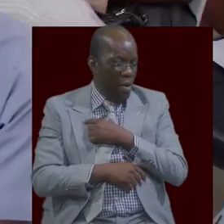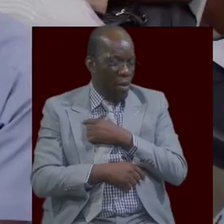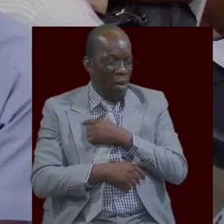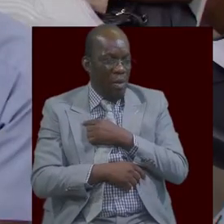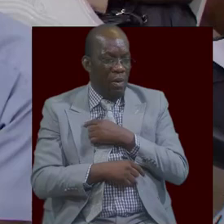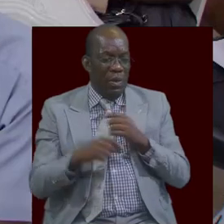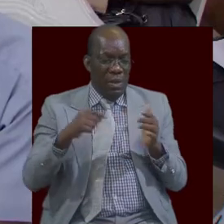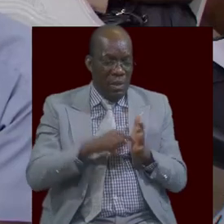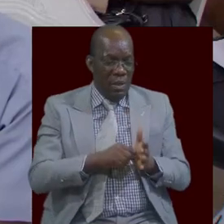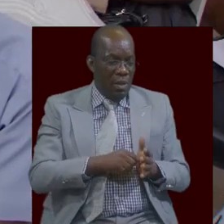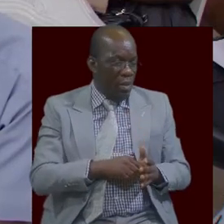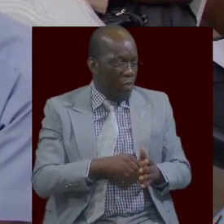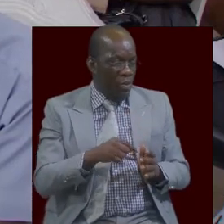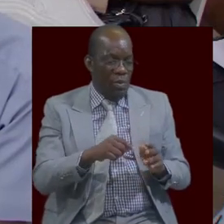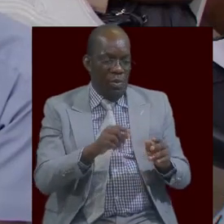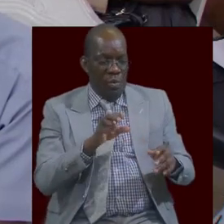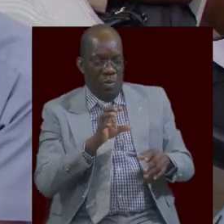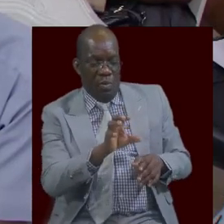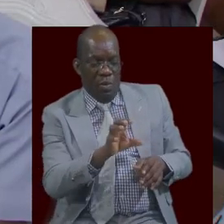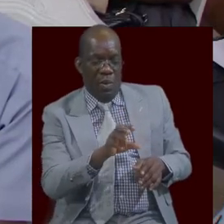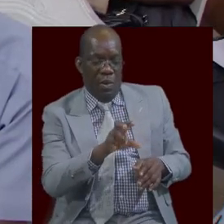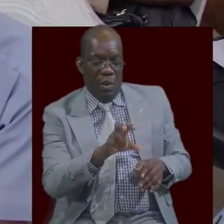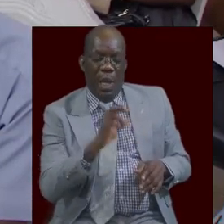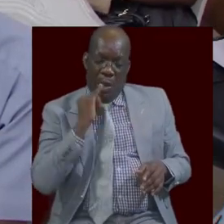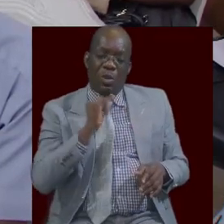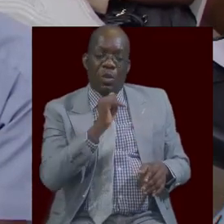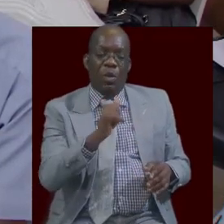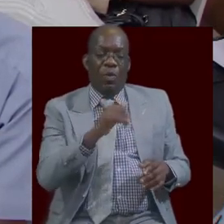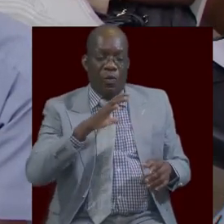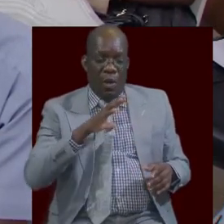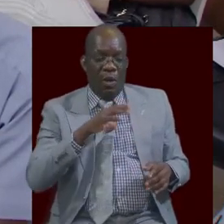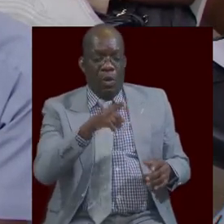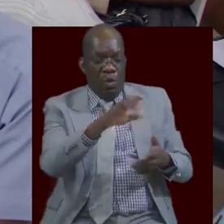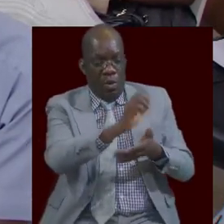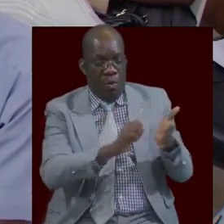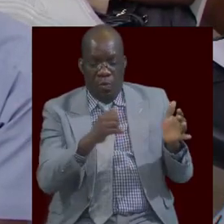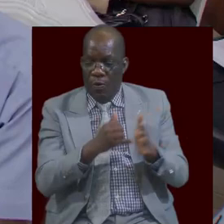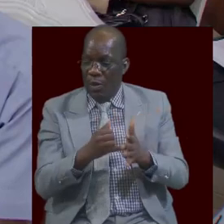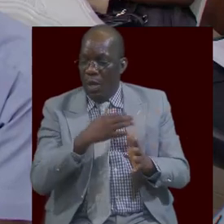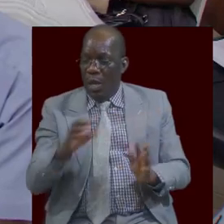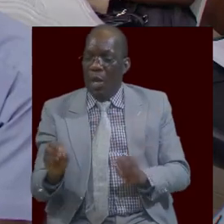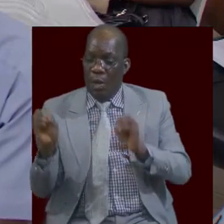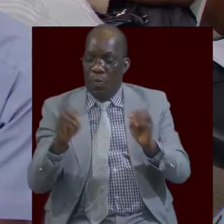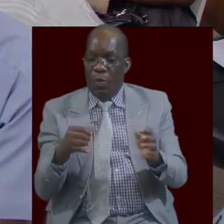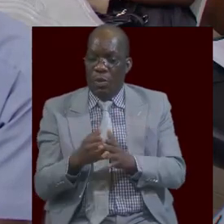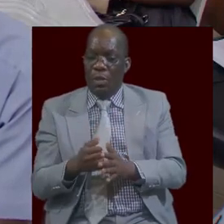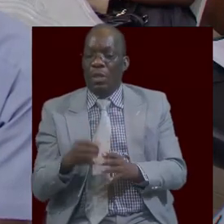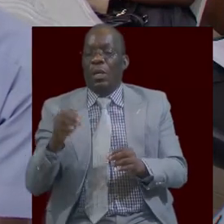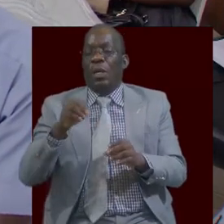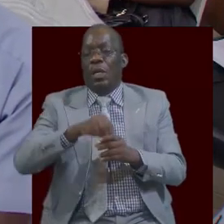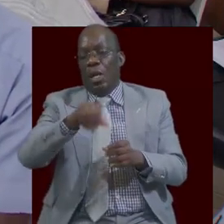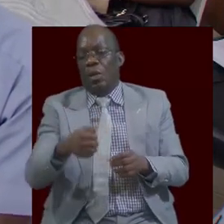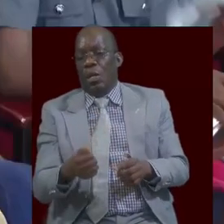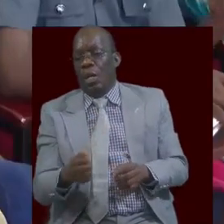socket is not working. You unplug it and you plug it here, and the battery, your battery is